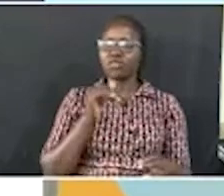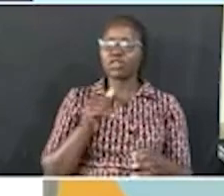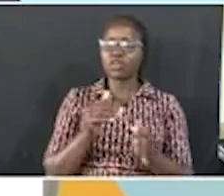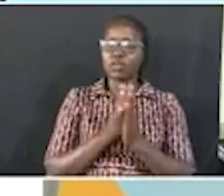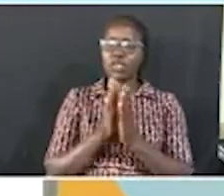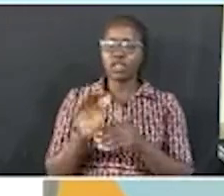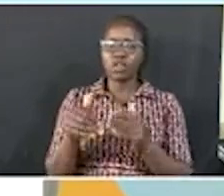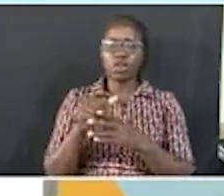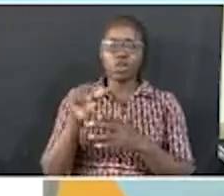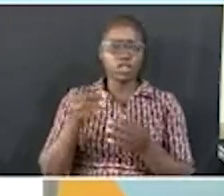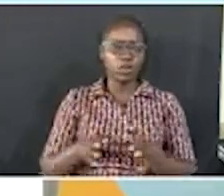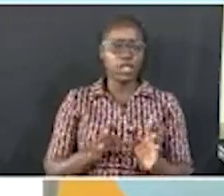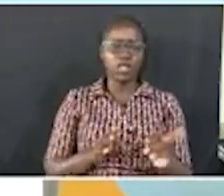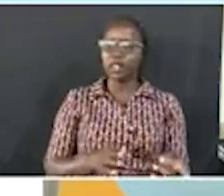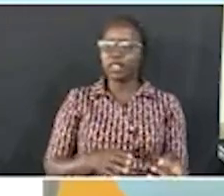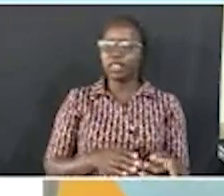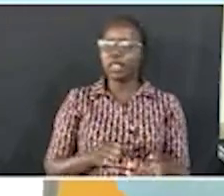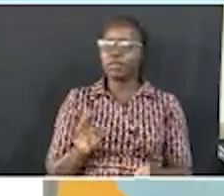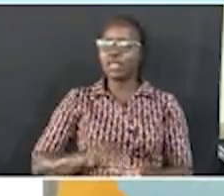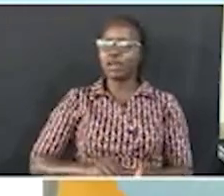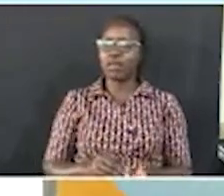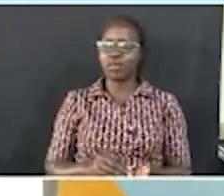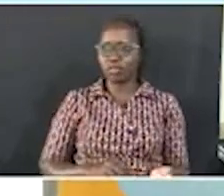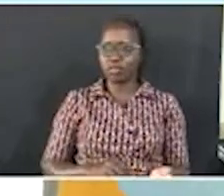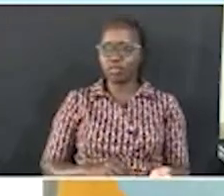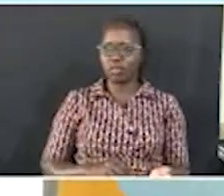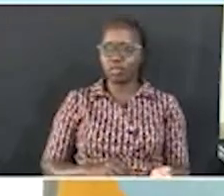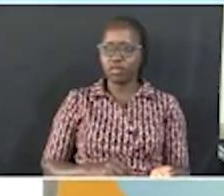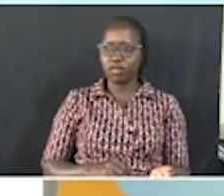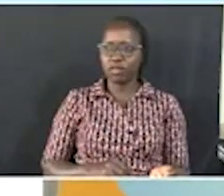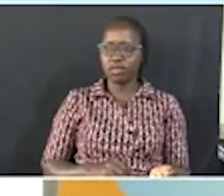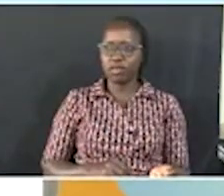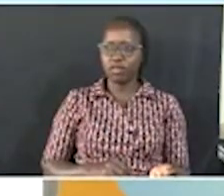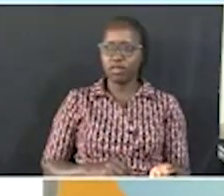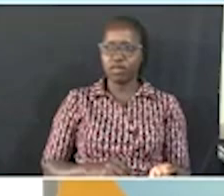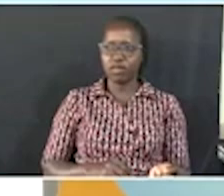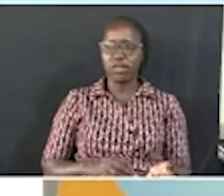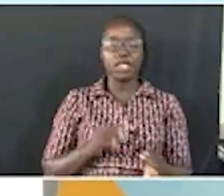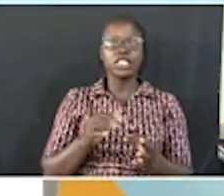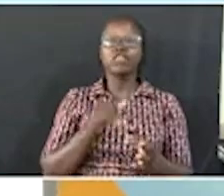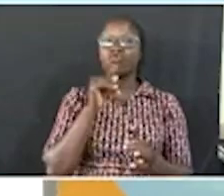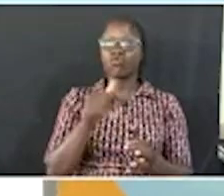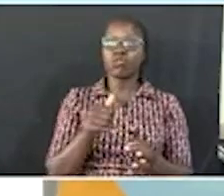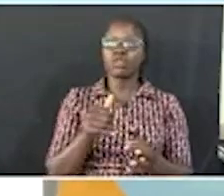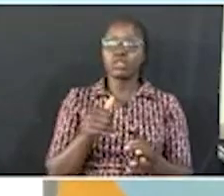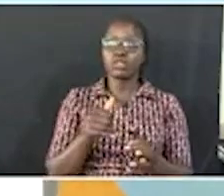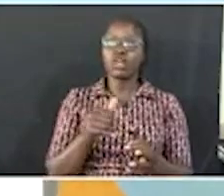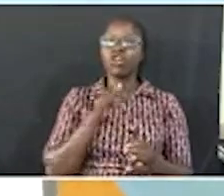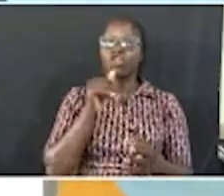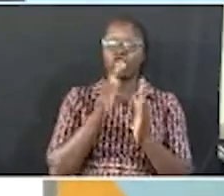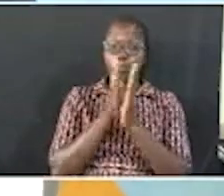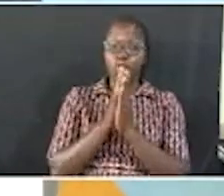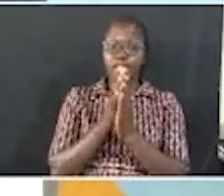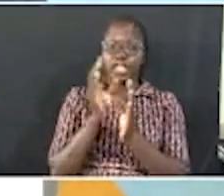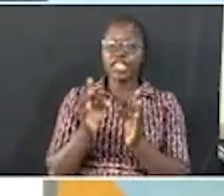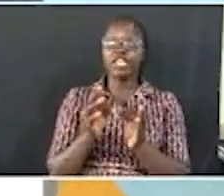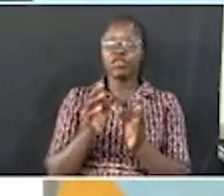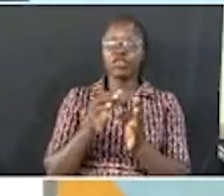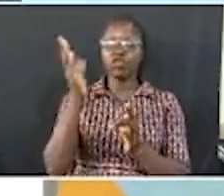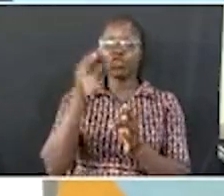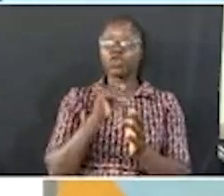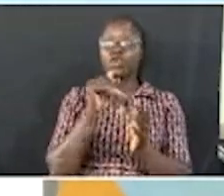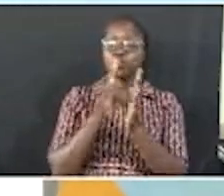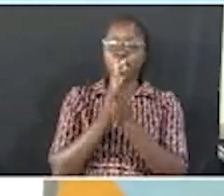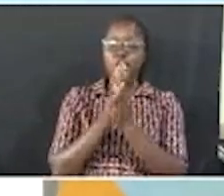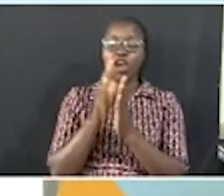way. Don't pray if you won't pray all the way. Father in